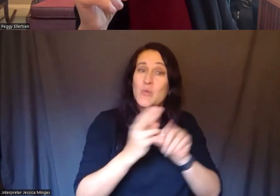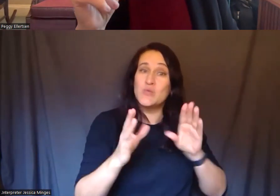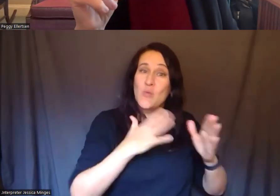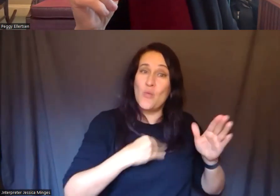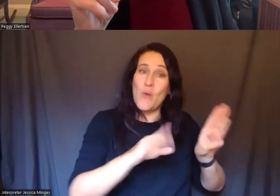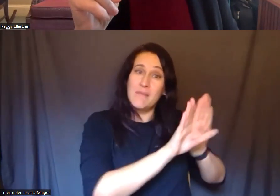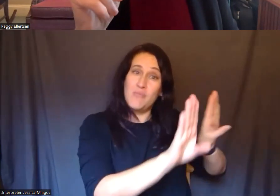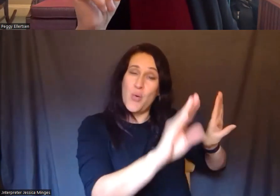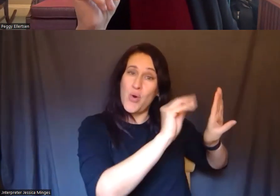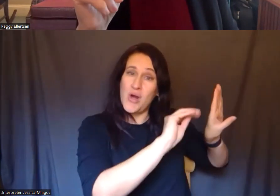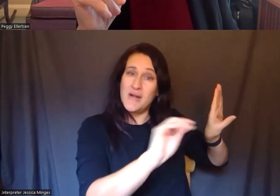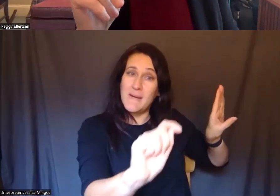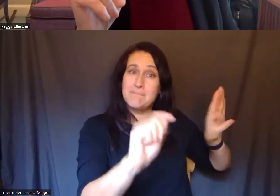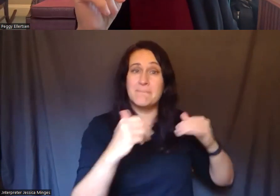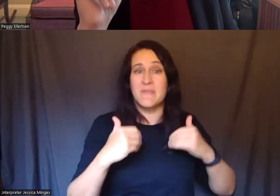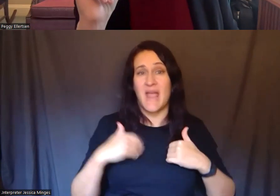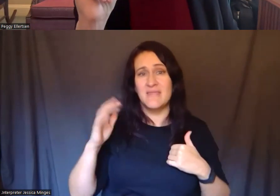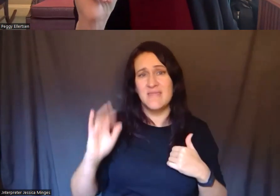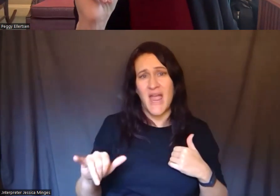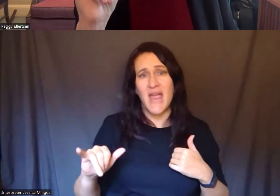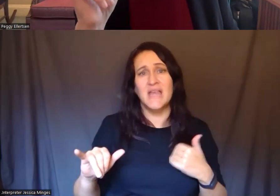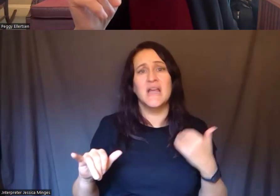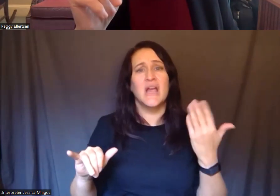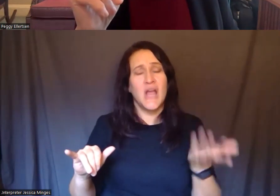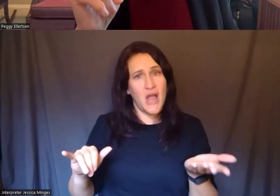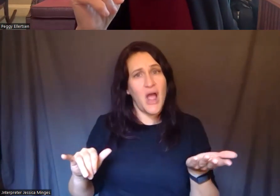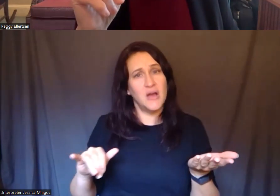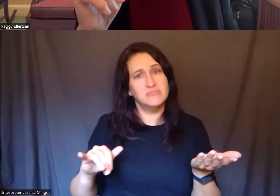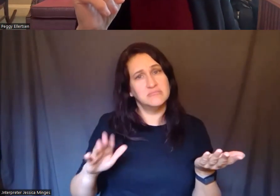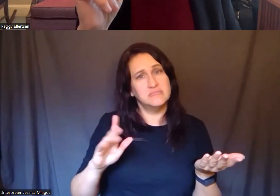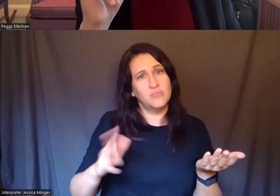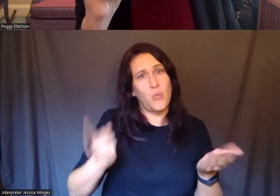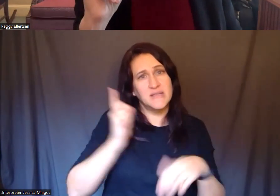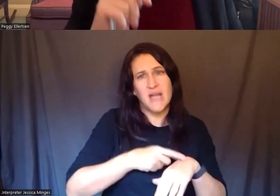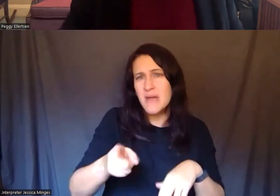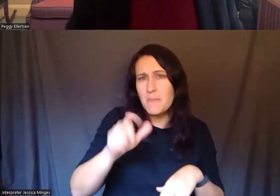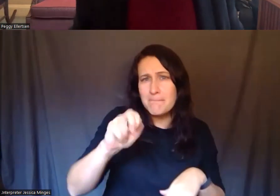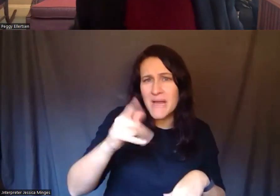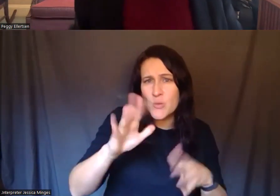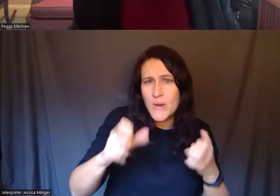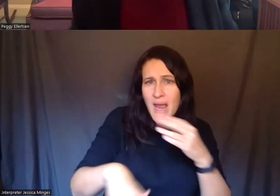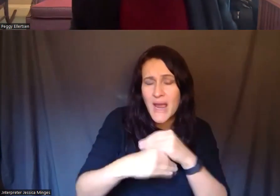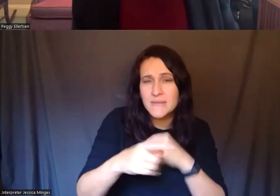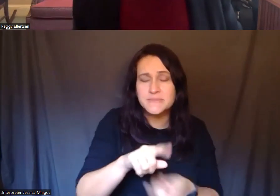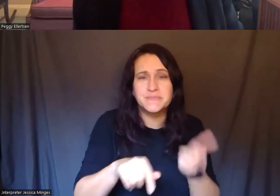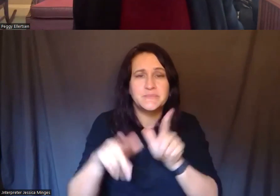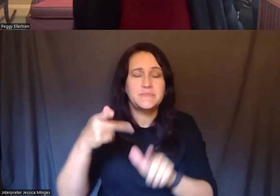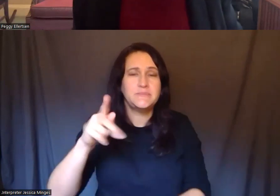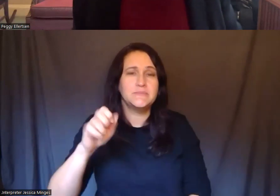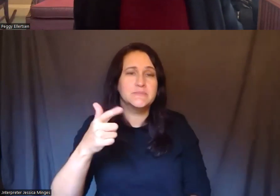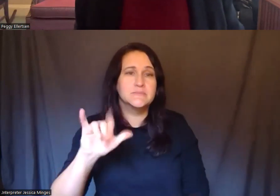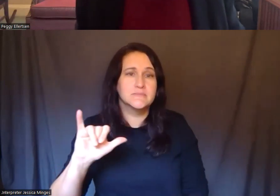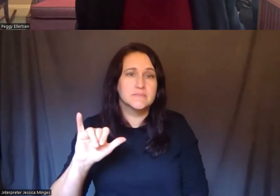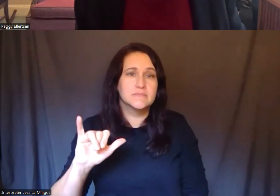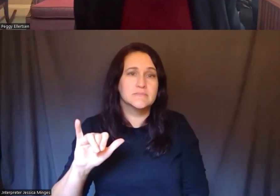that pre-surgery once, and it was very helpful. Last minute instructions. Peggy, you want to add to that? Yeah, I'm just thinking about